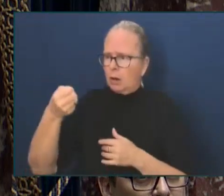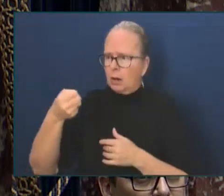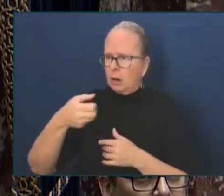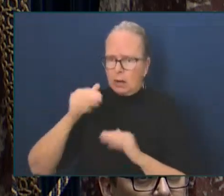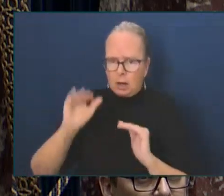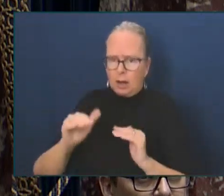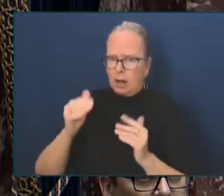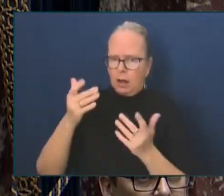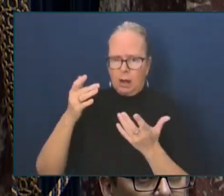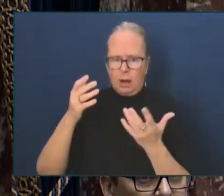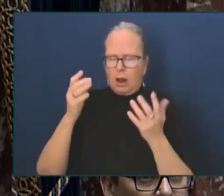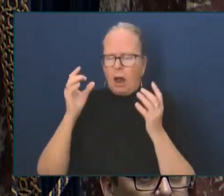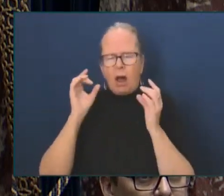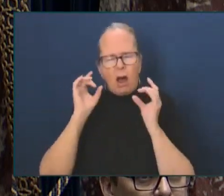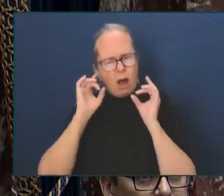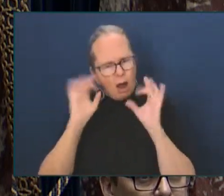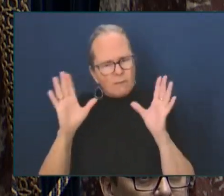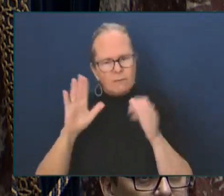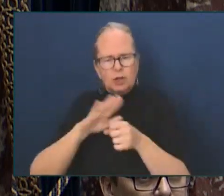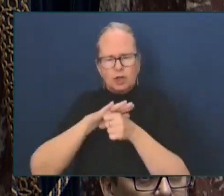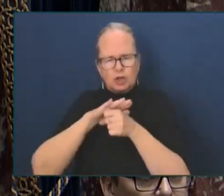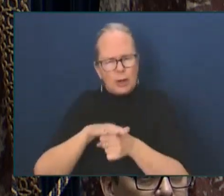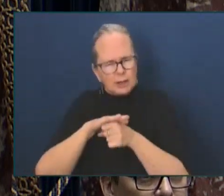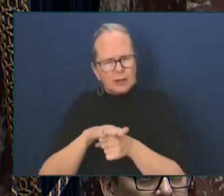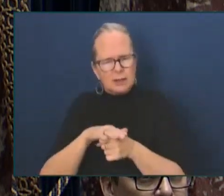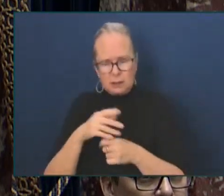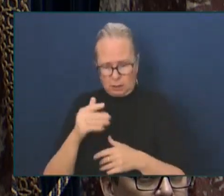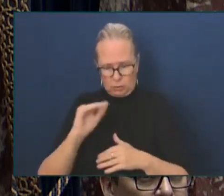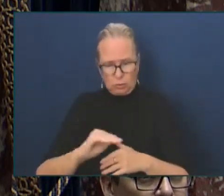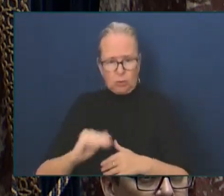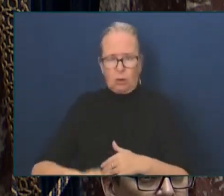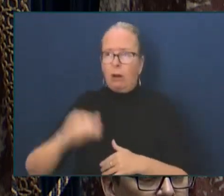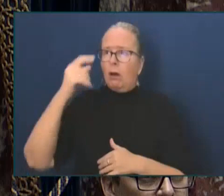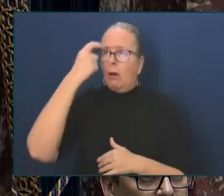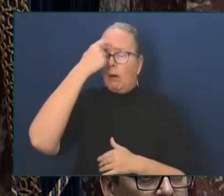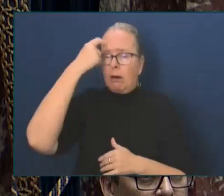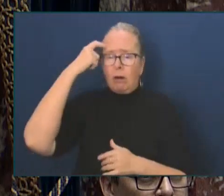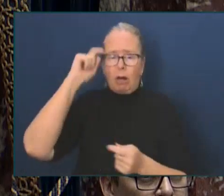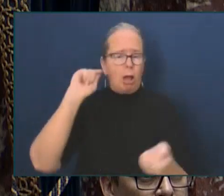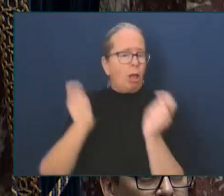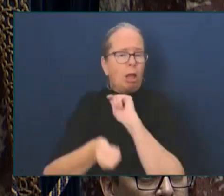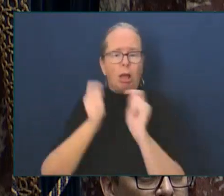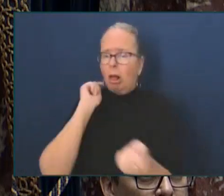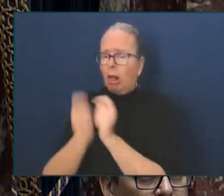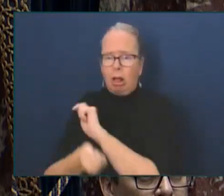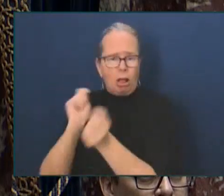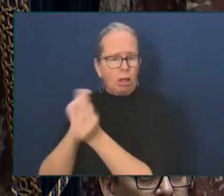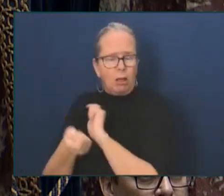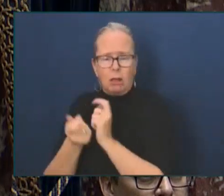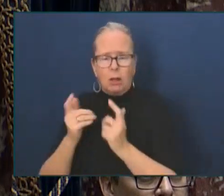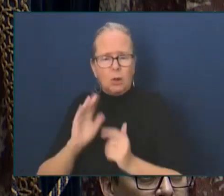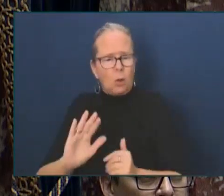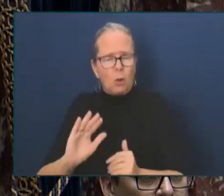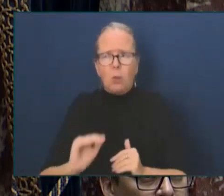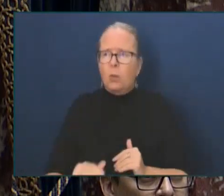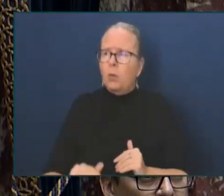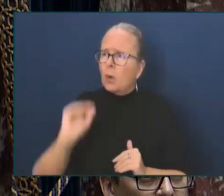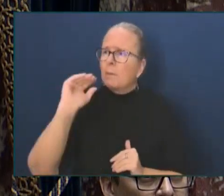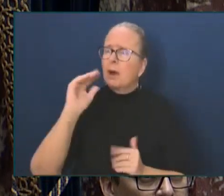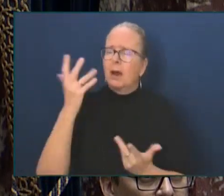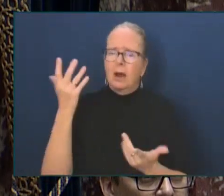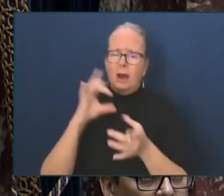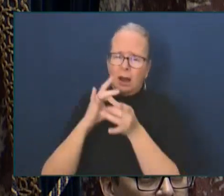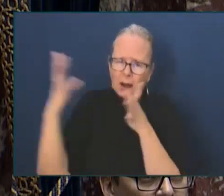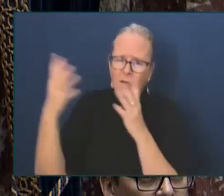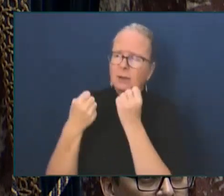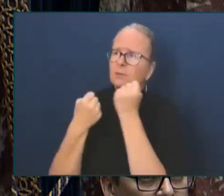It's not difficult to imagine a child in this situation to not internalize this. Autism BC released the results